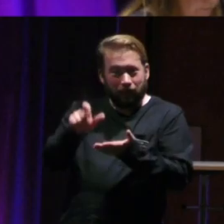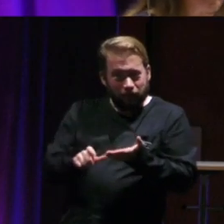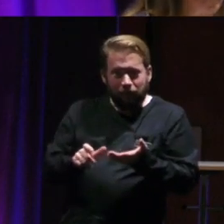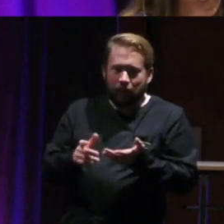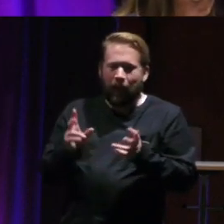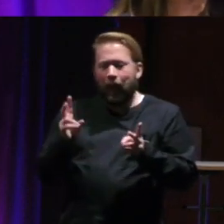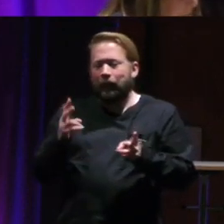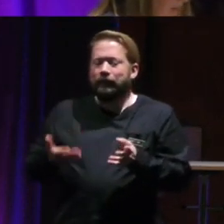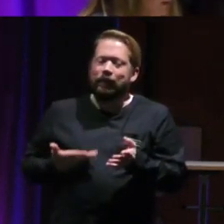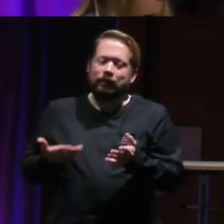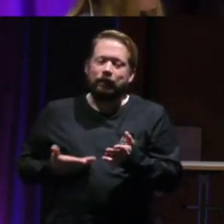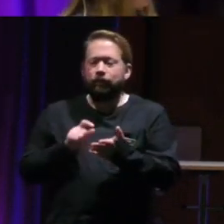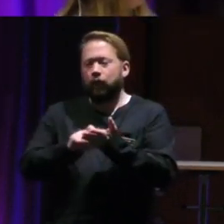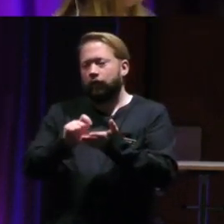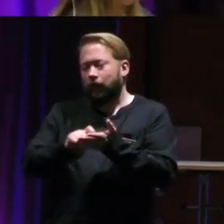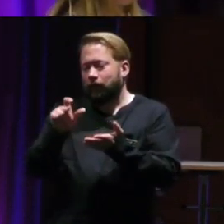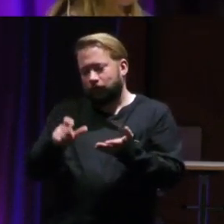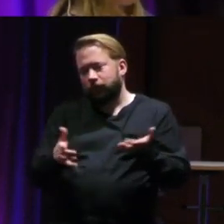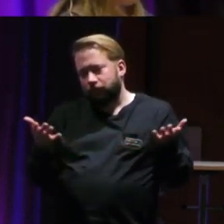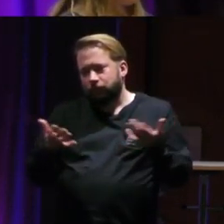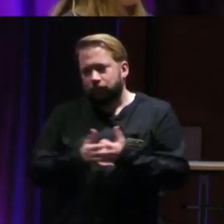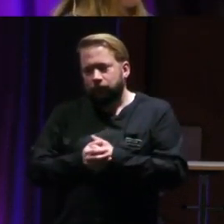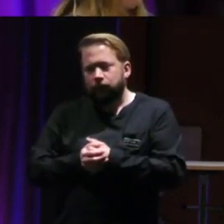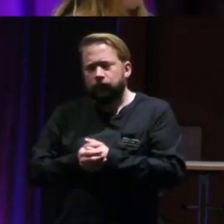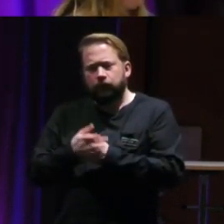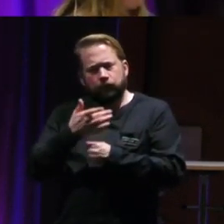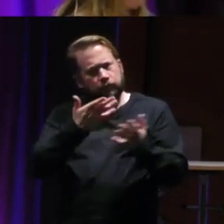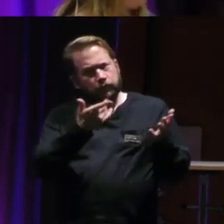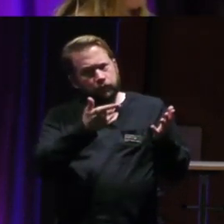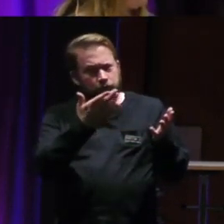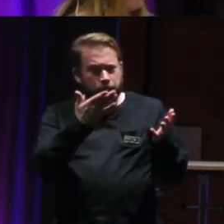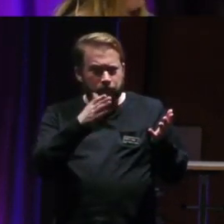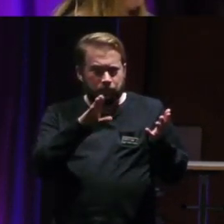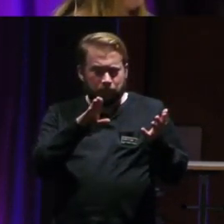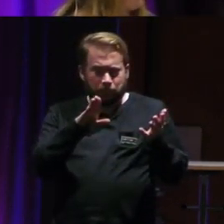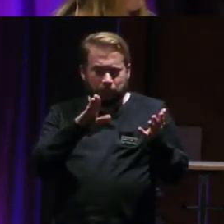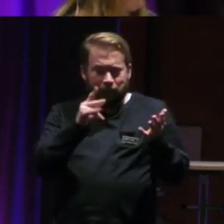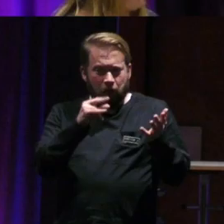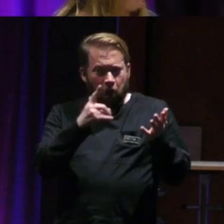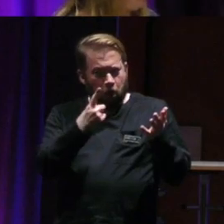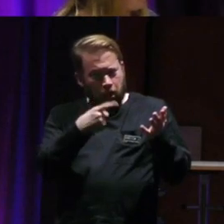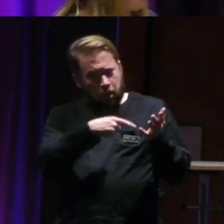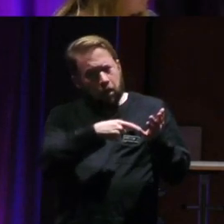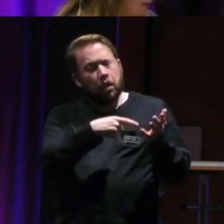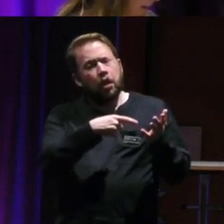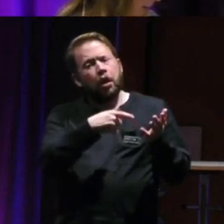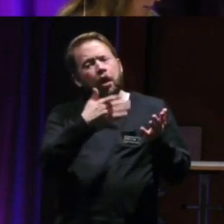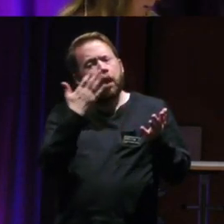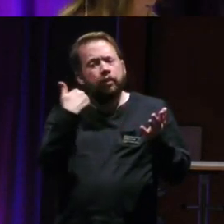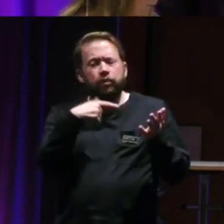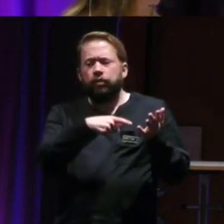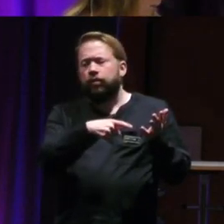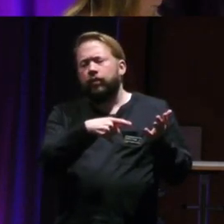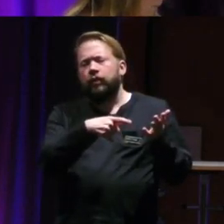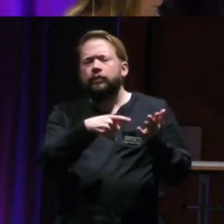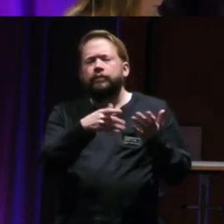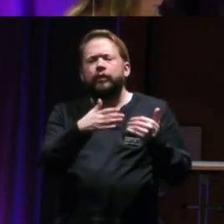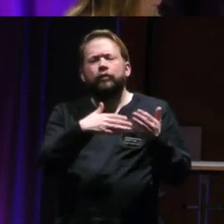yeah? Yeah. Can you just describe what made you leave the country